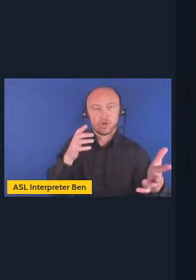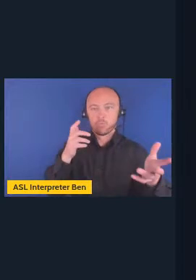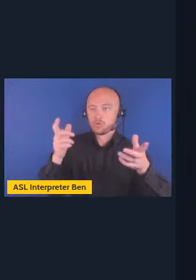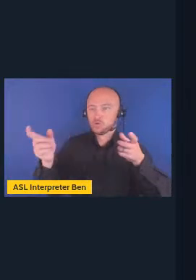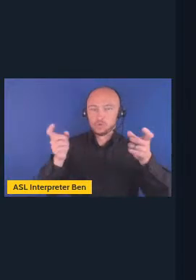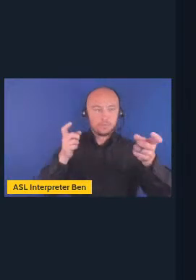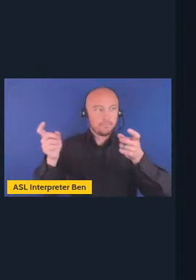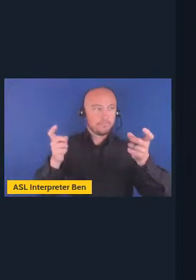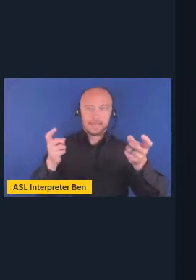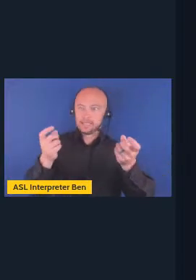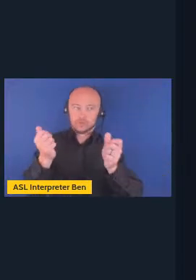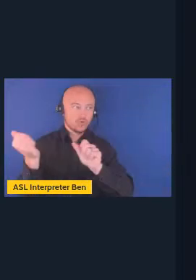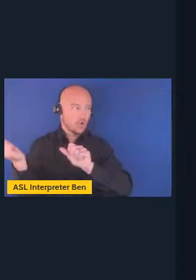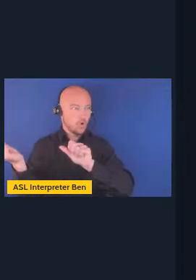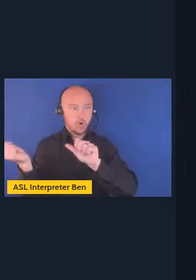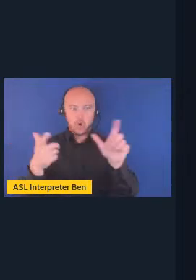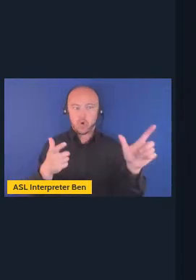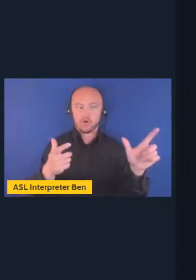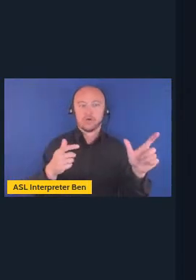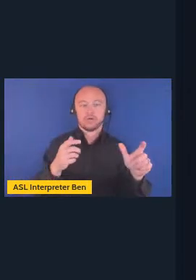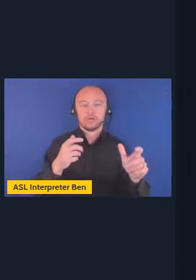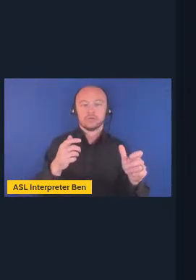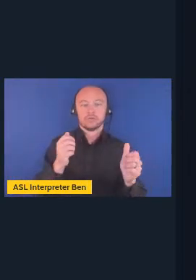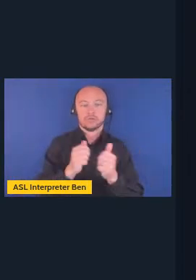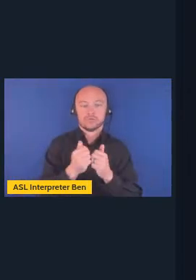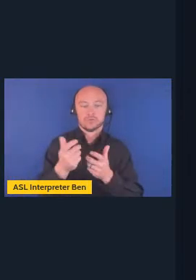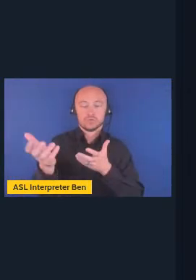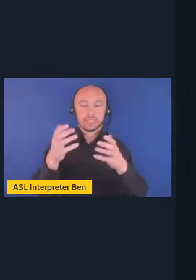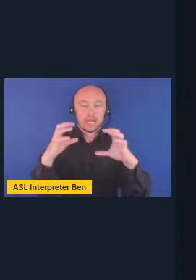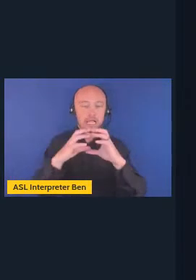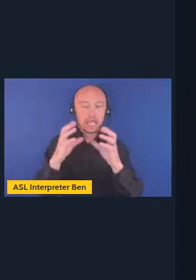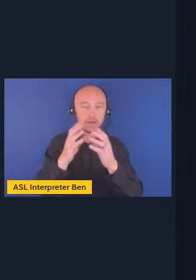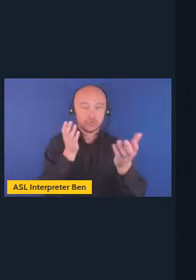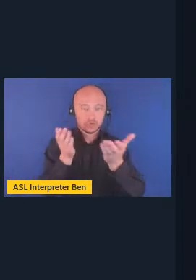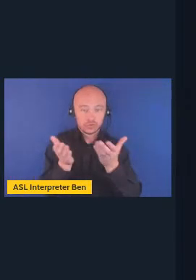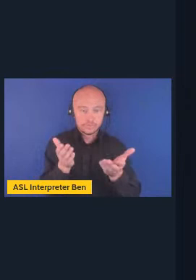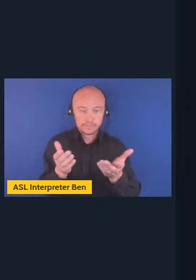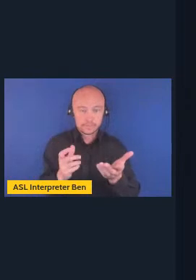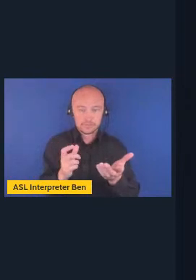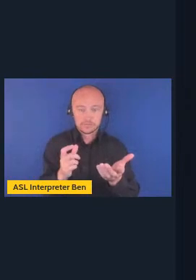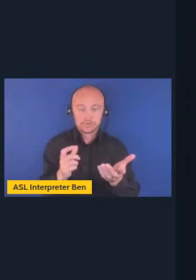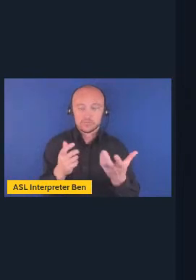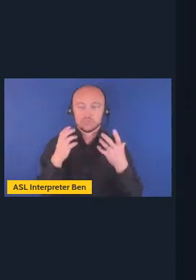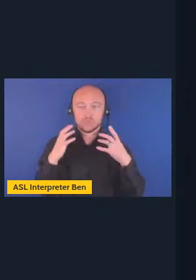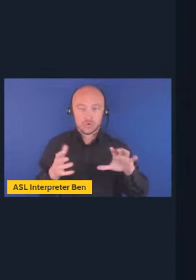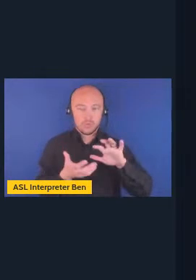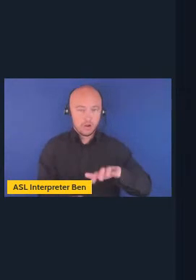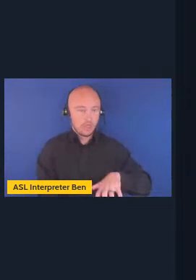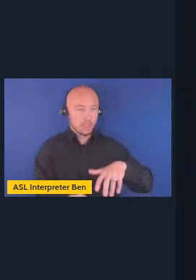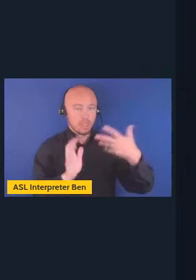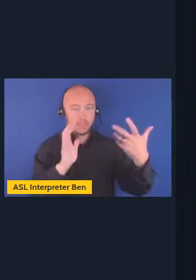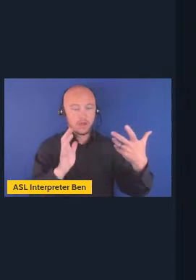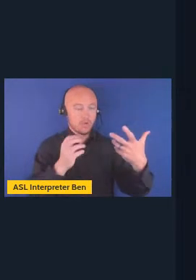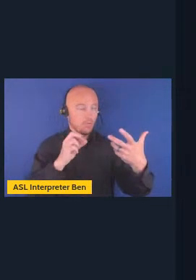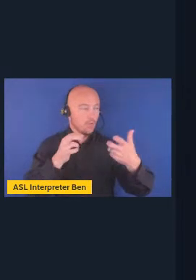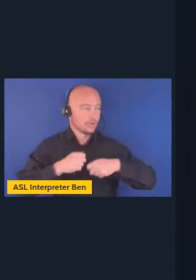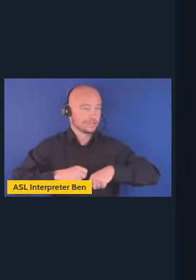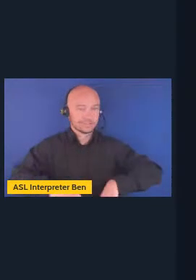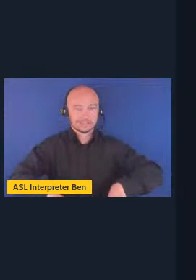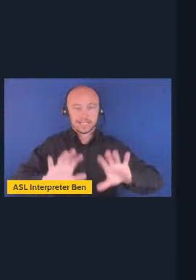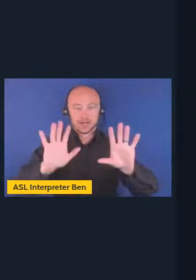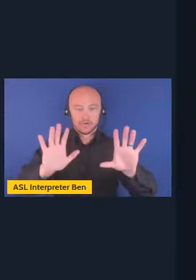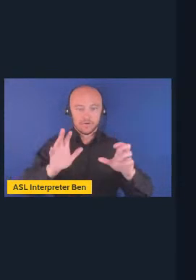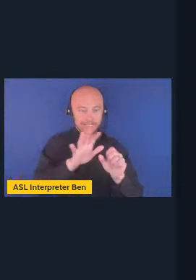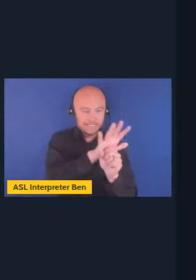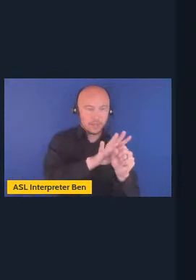their application using AWS cloud services without disturbing and sacrificing their